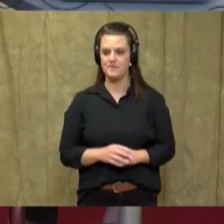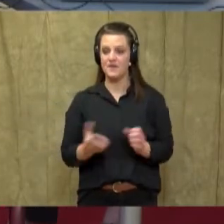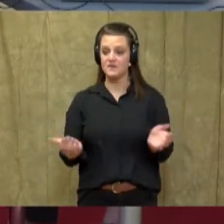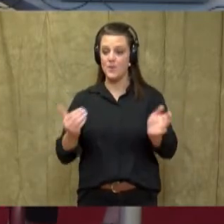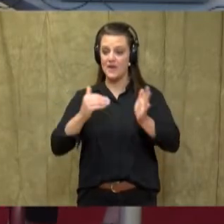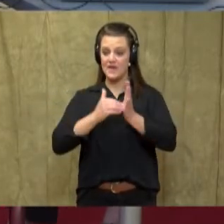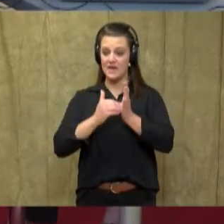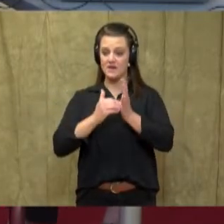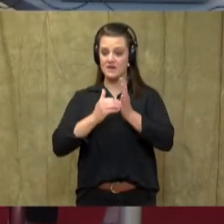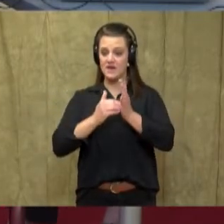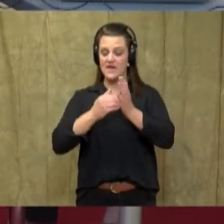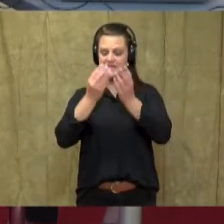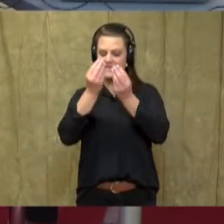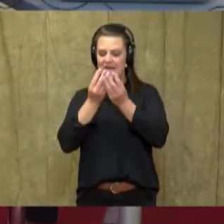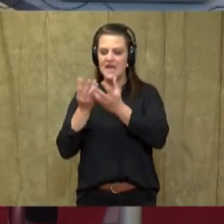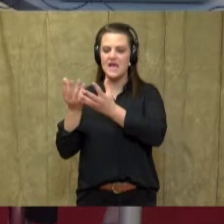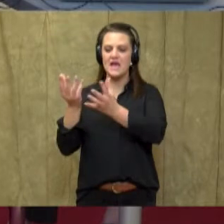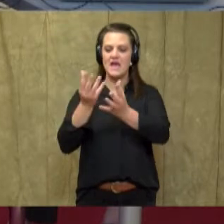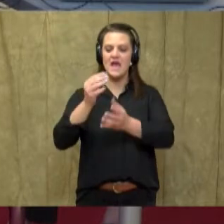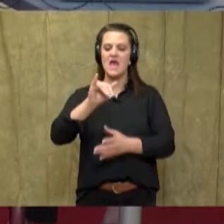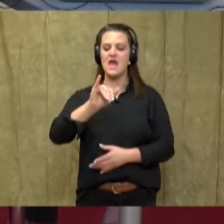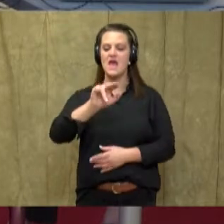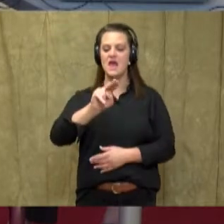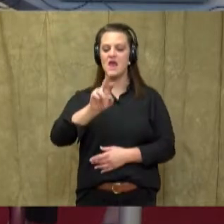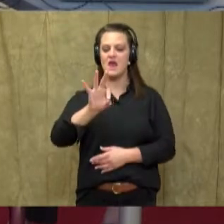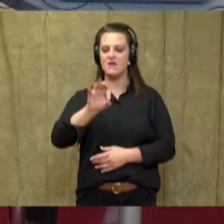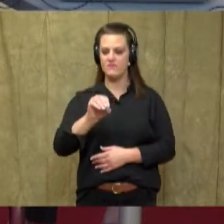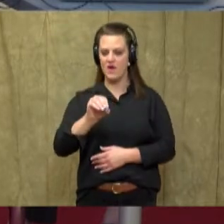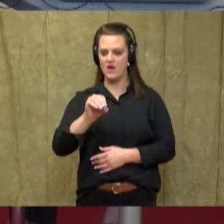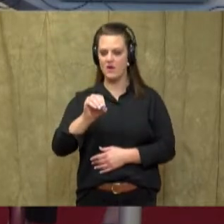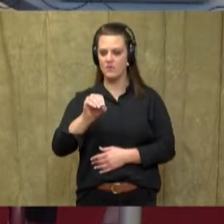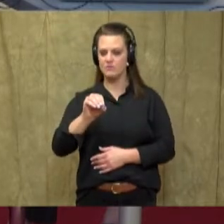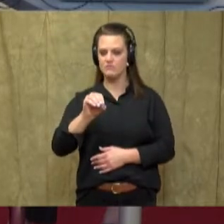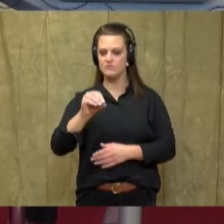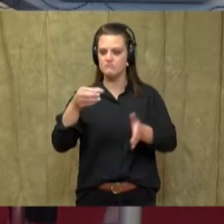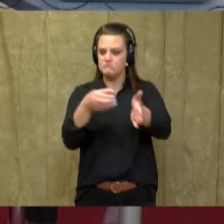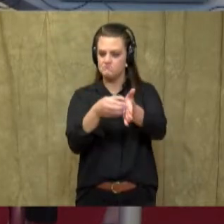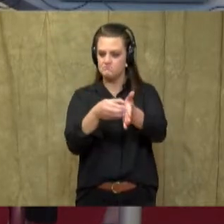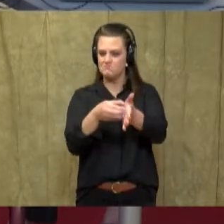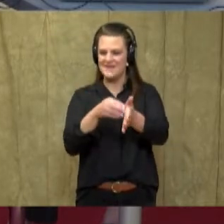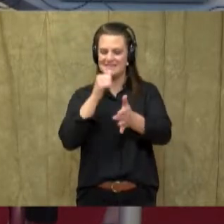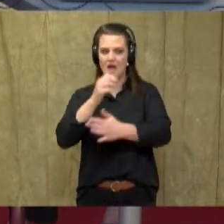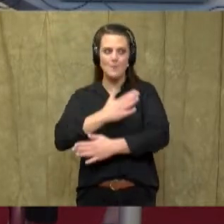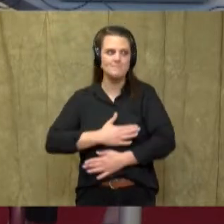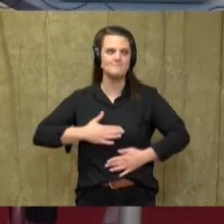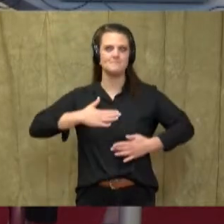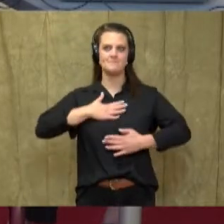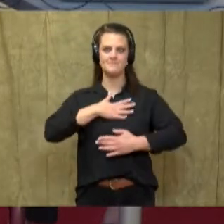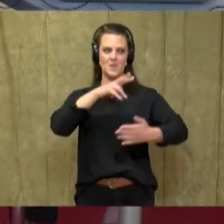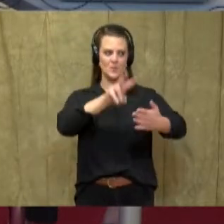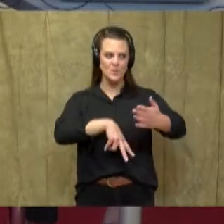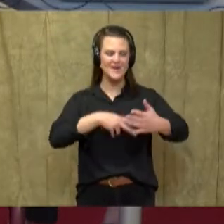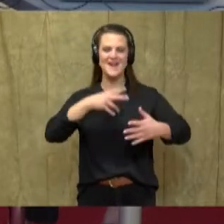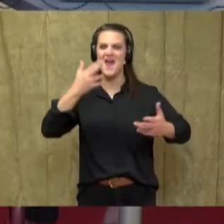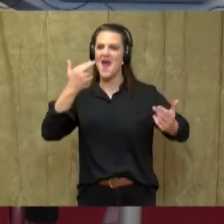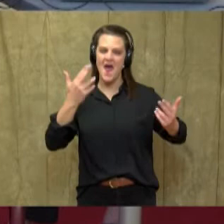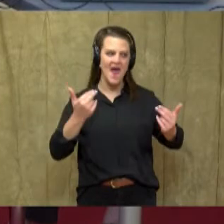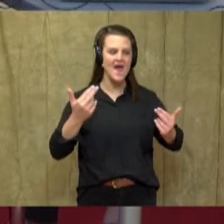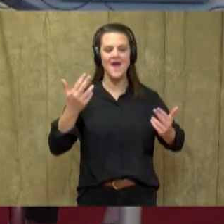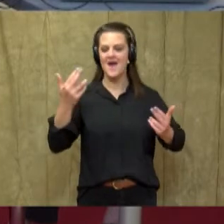this is informational text. So this is not necessarily for entertainment. This is not to make me